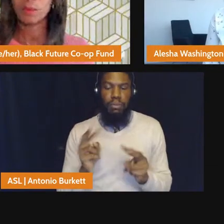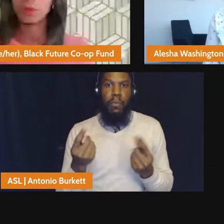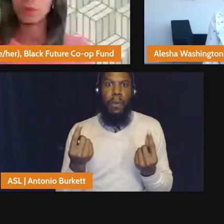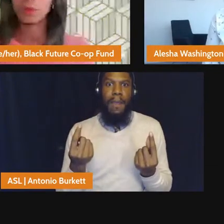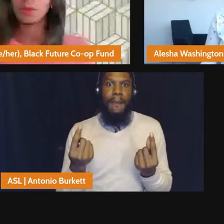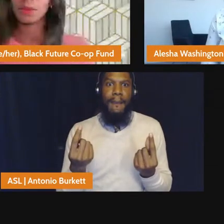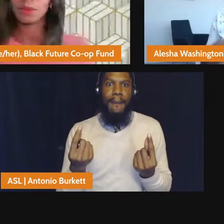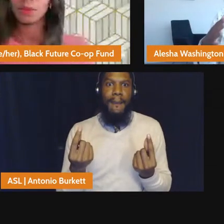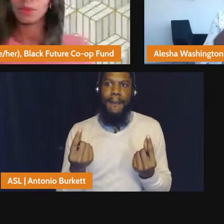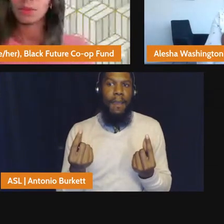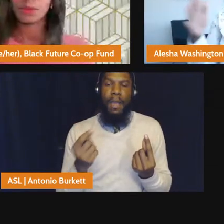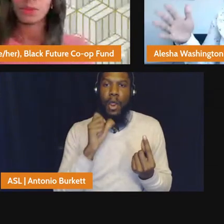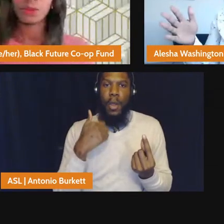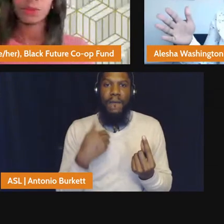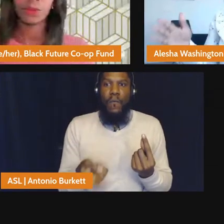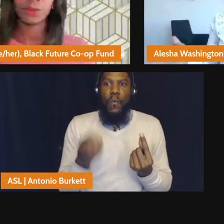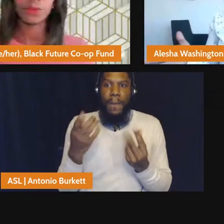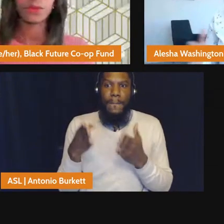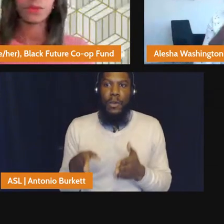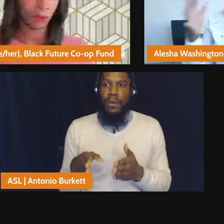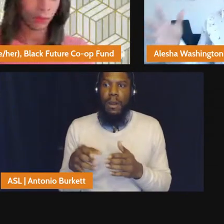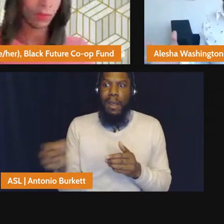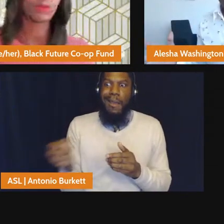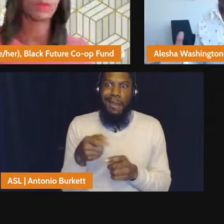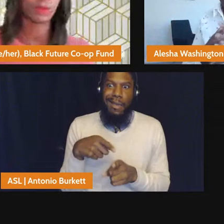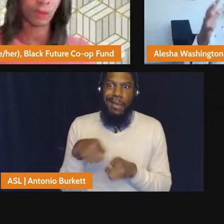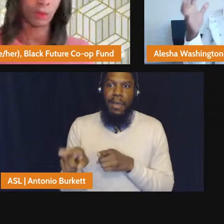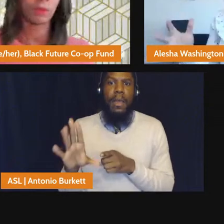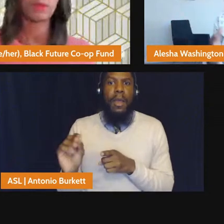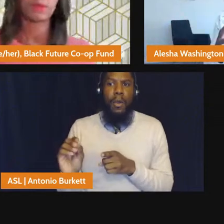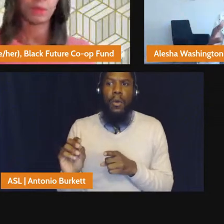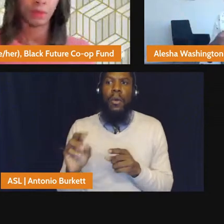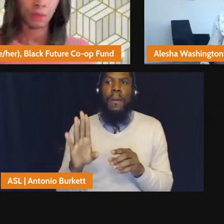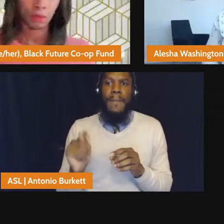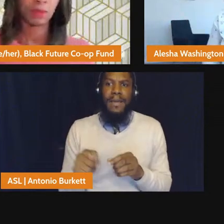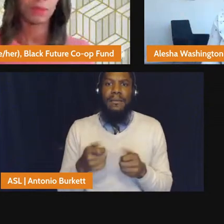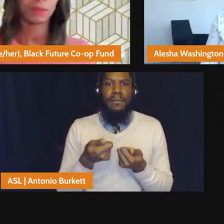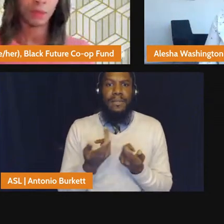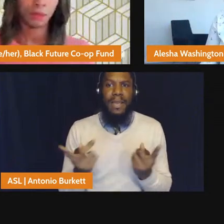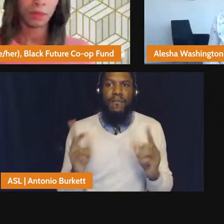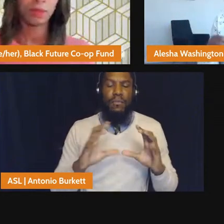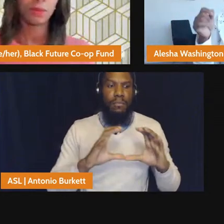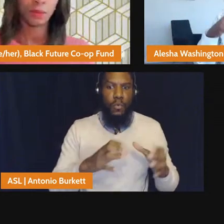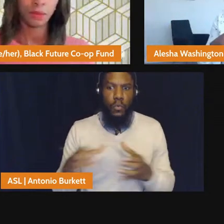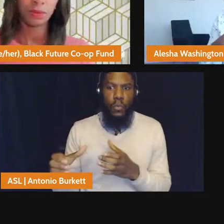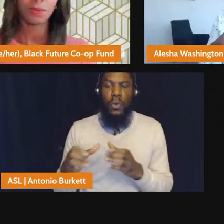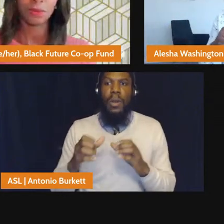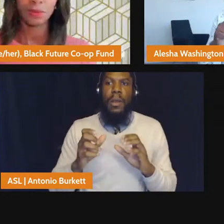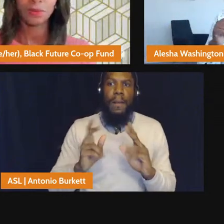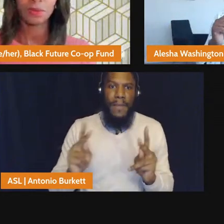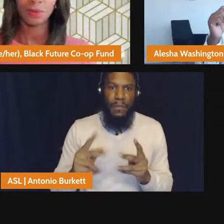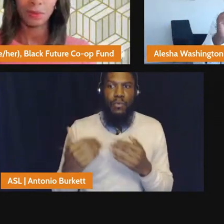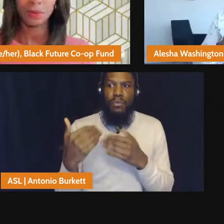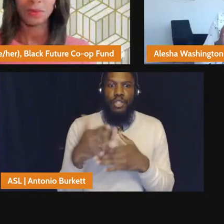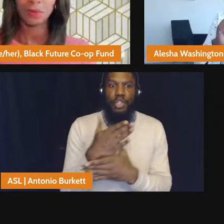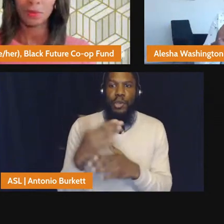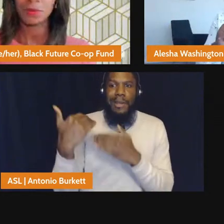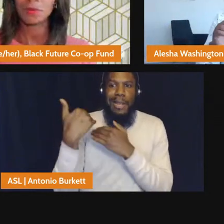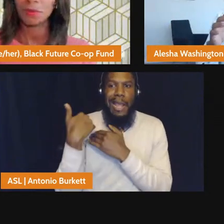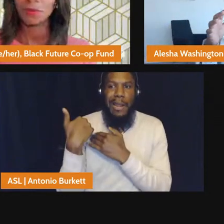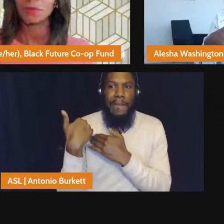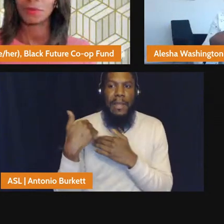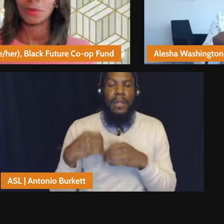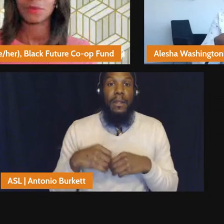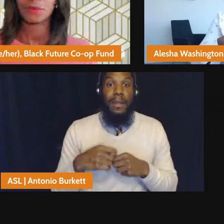have one person. I think there's several people and groups that are kind of taking accountability for this. I think my focus will